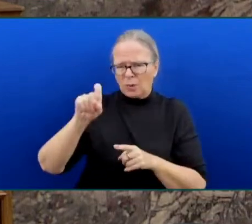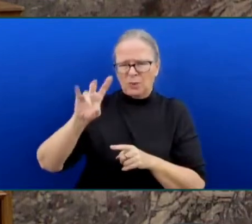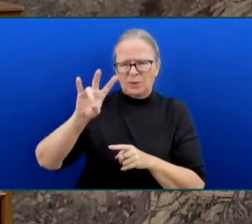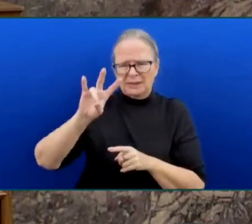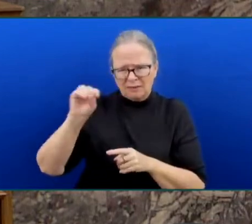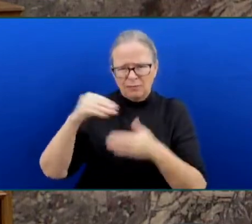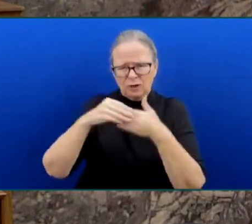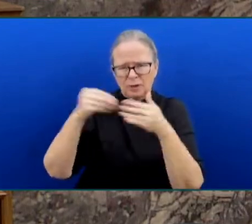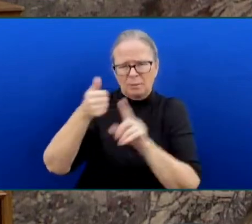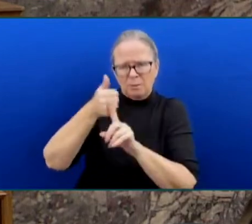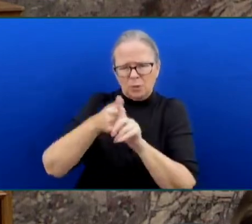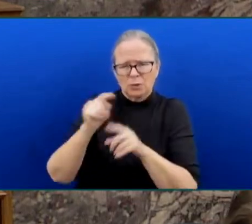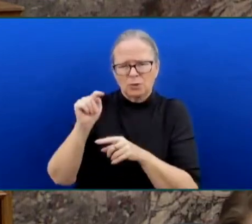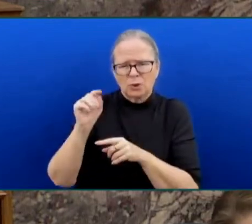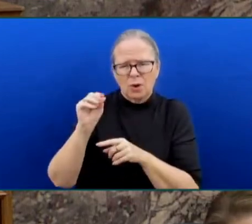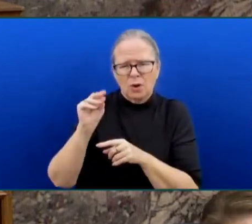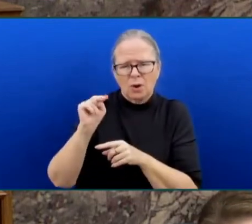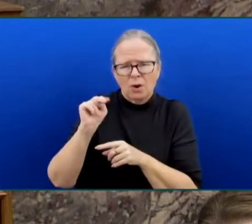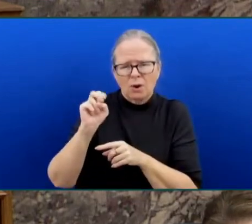Speaker.